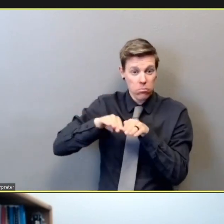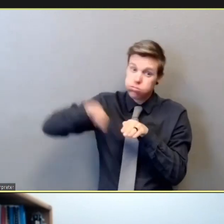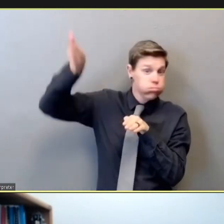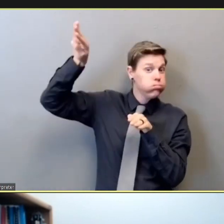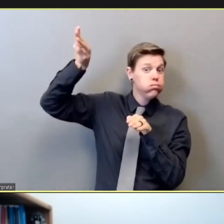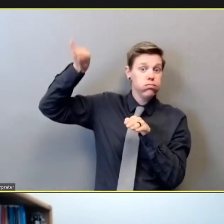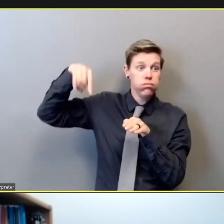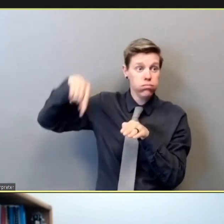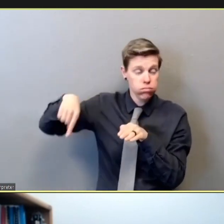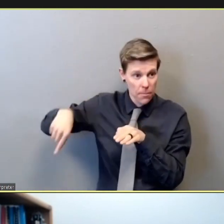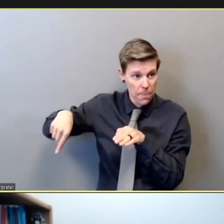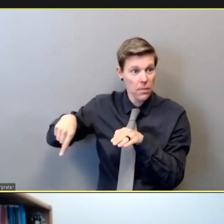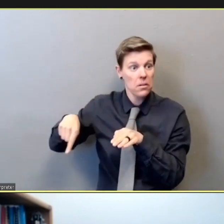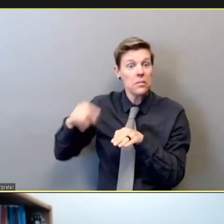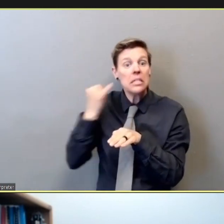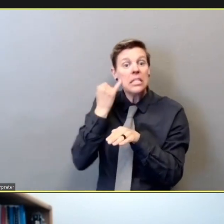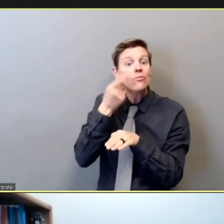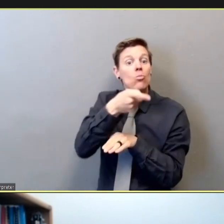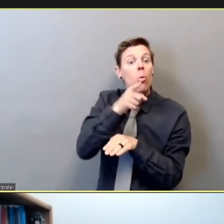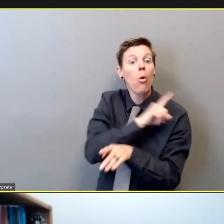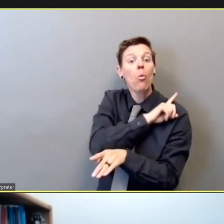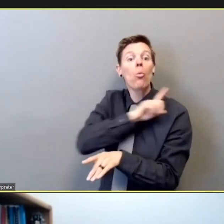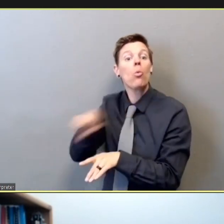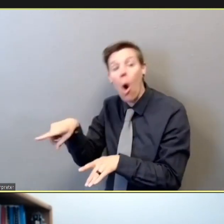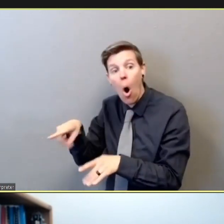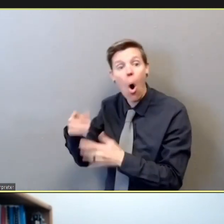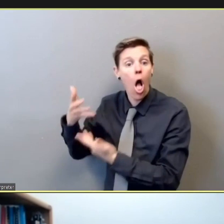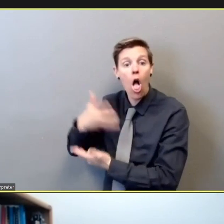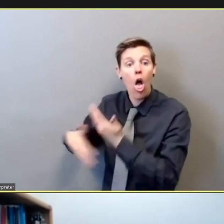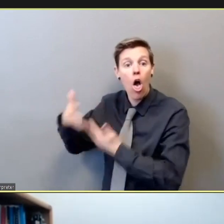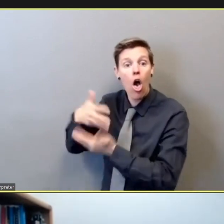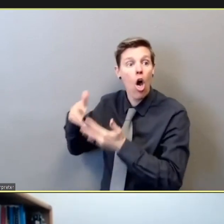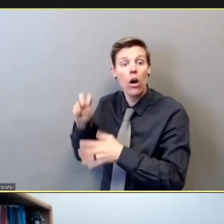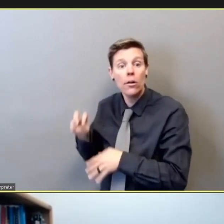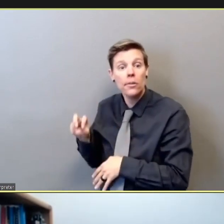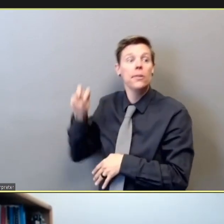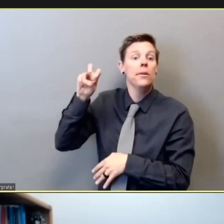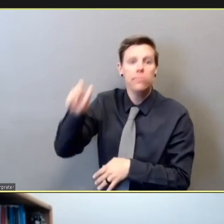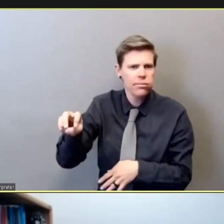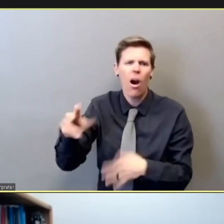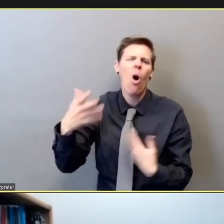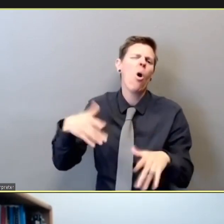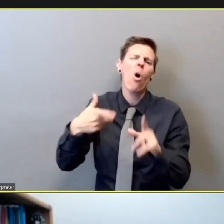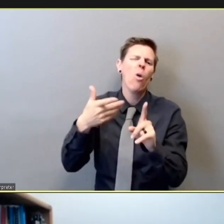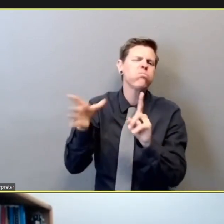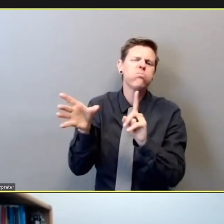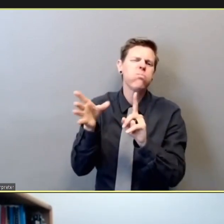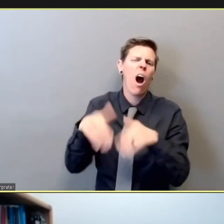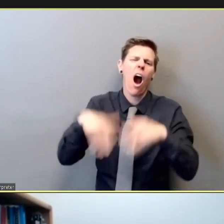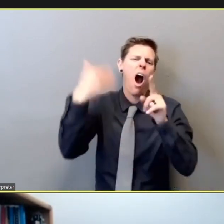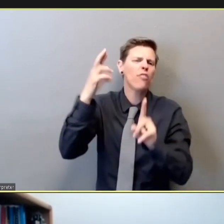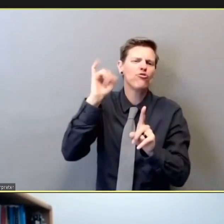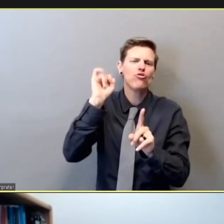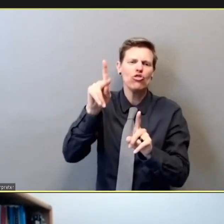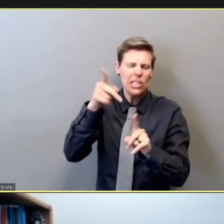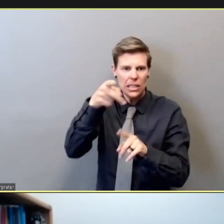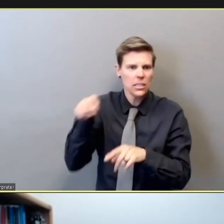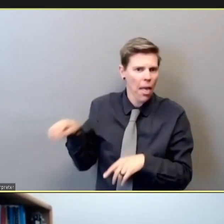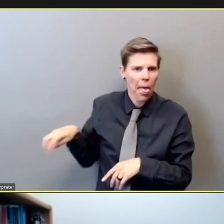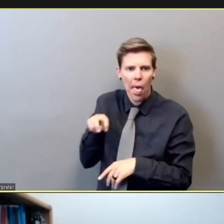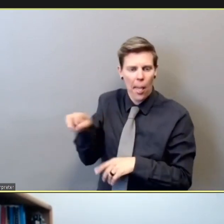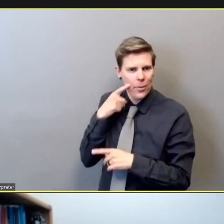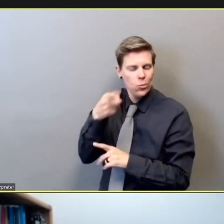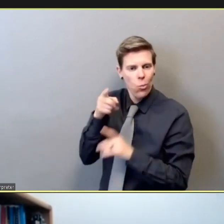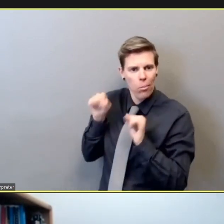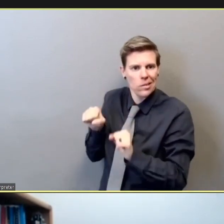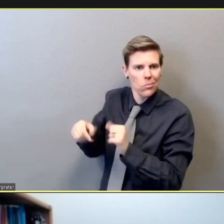COVID than the state where they're visiting, no matter which direction that travel occurs. We struggled